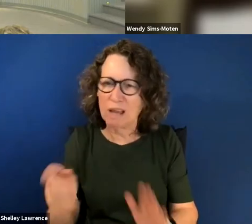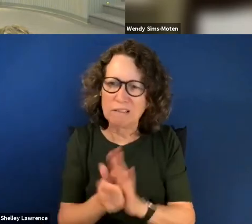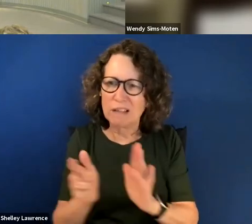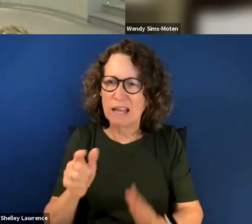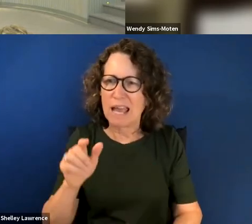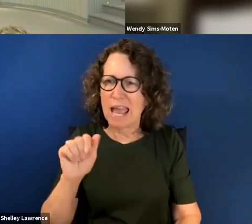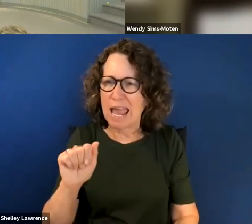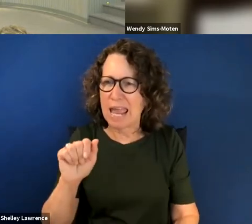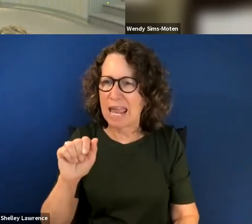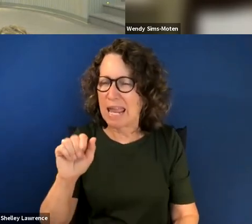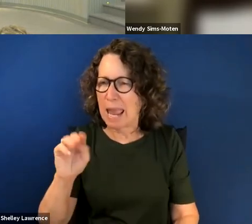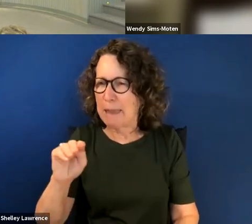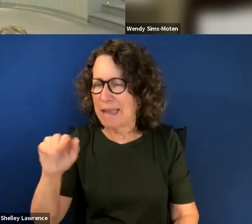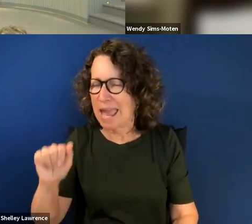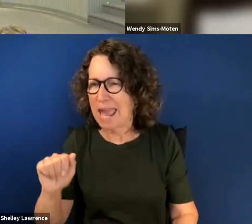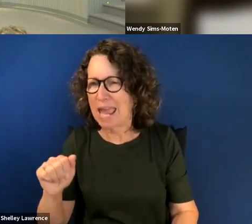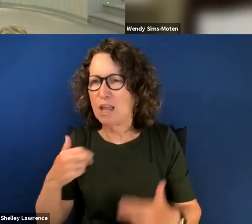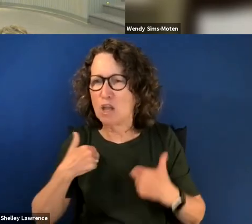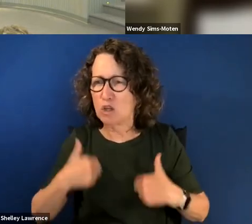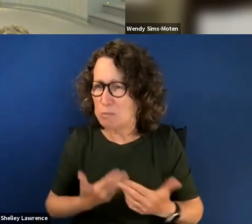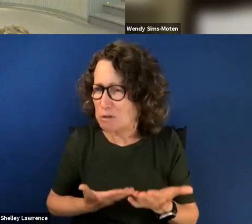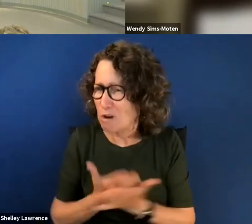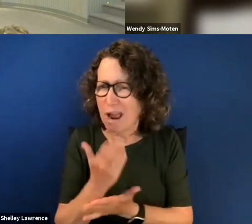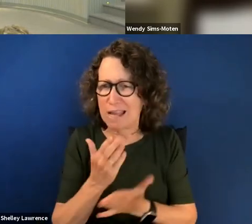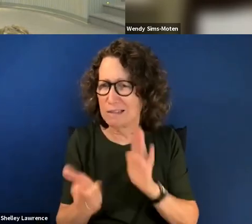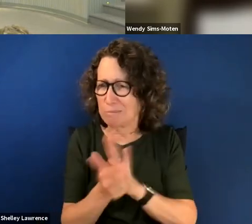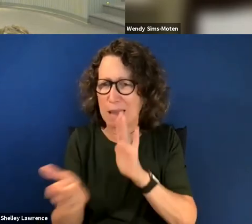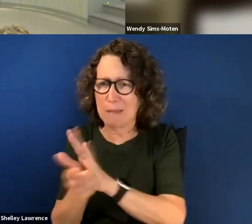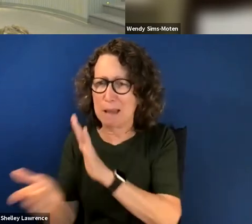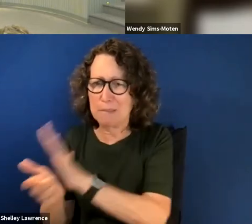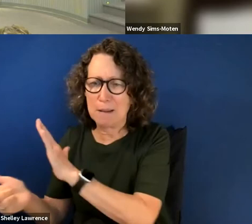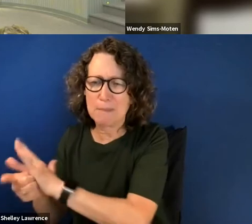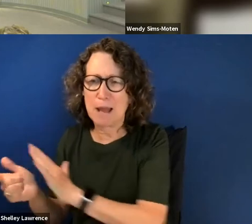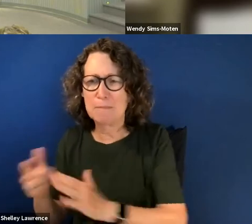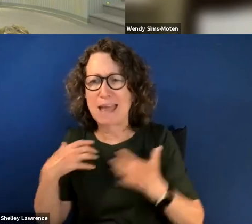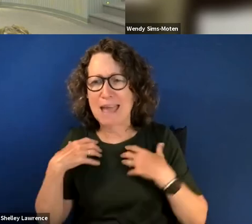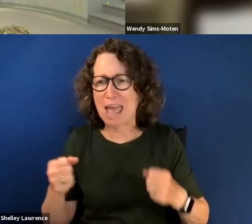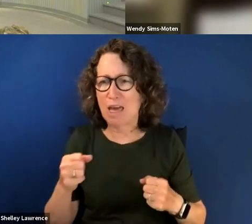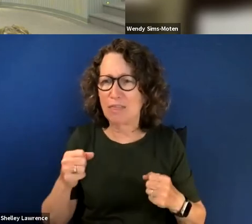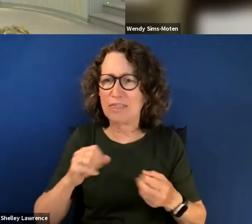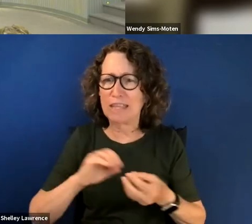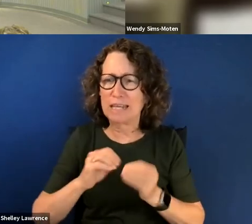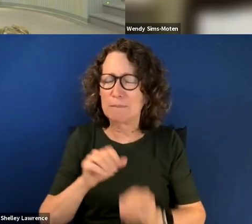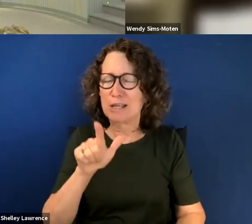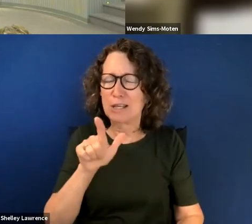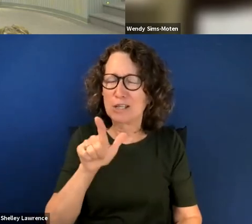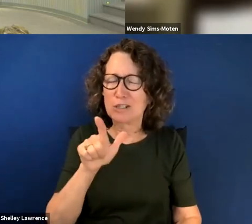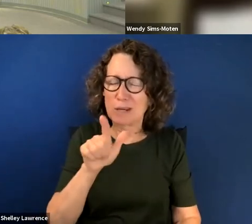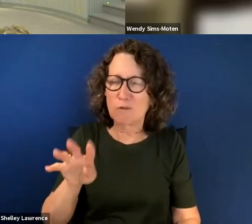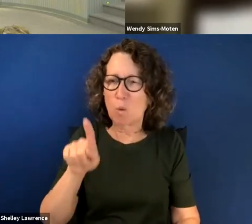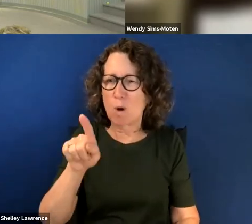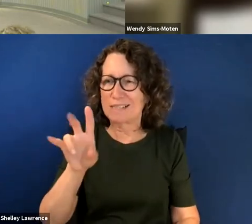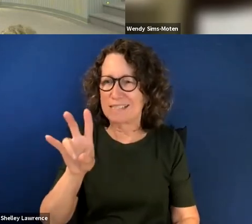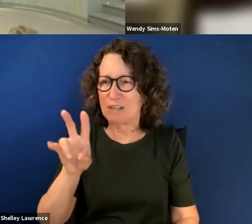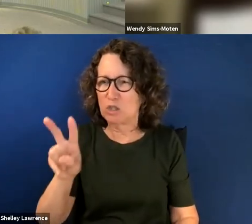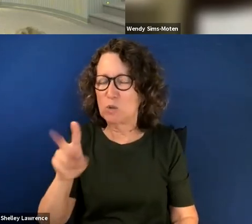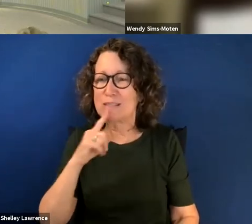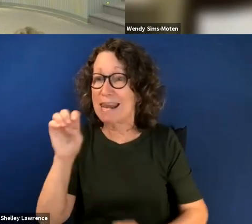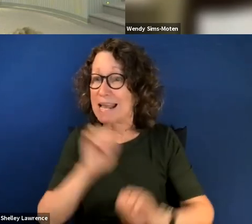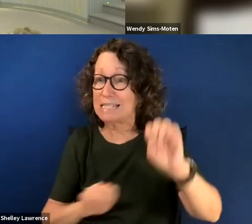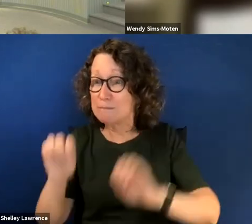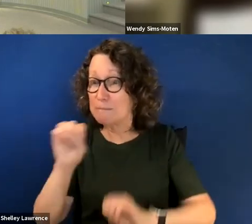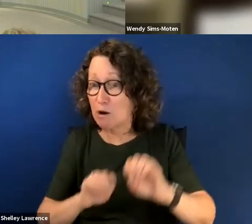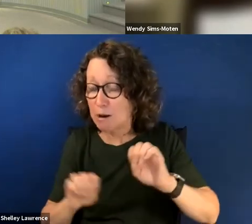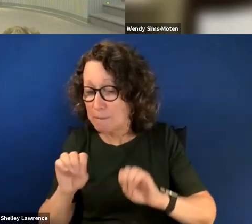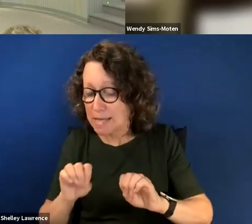medical ethics, and basic human rights. The health and safety code number 24172 says experiments subject